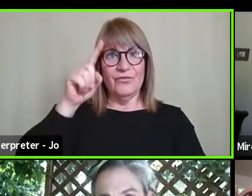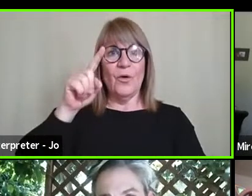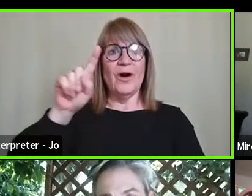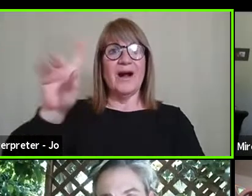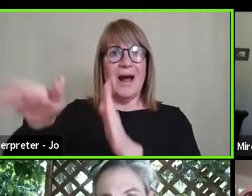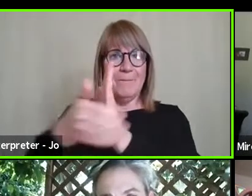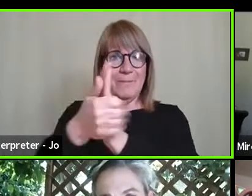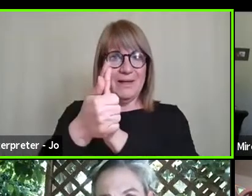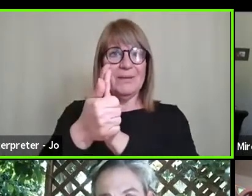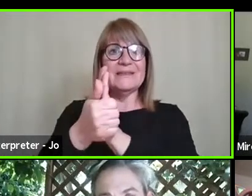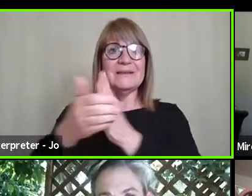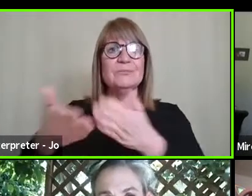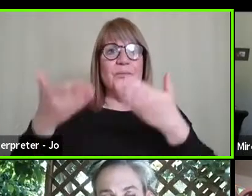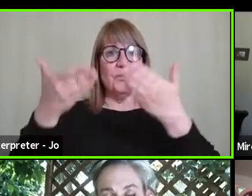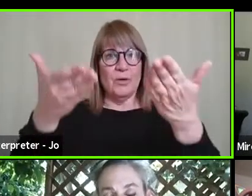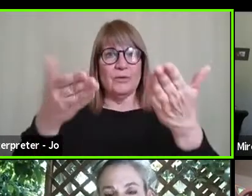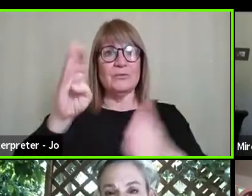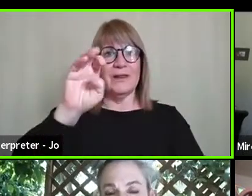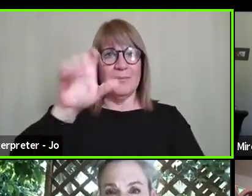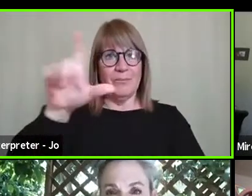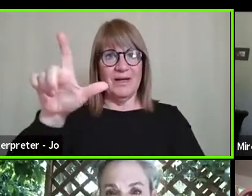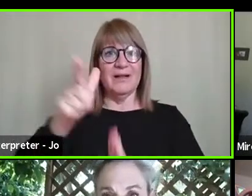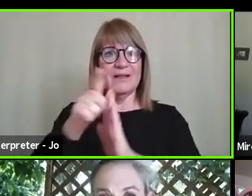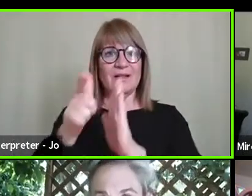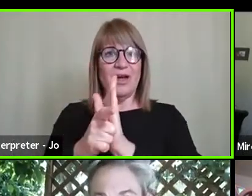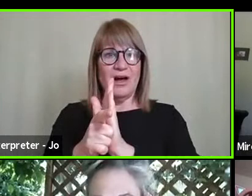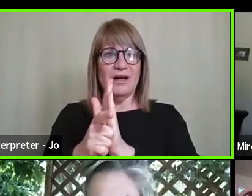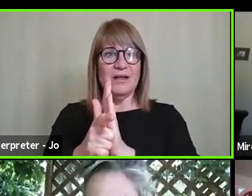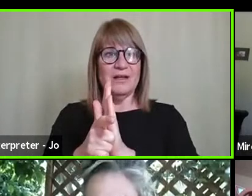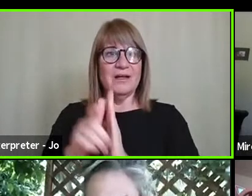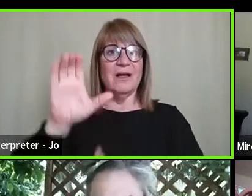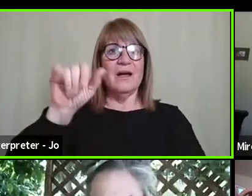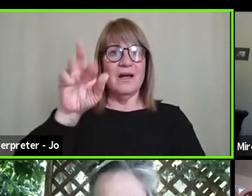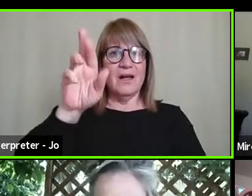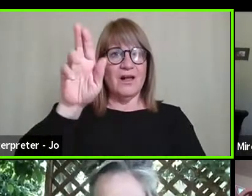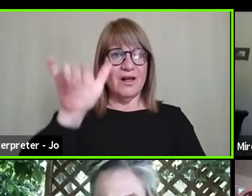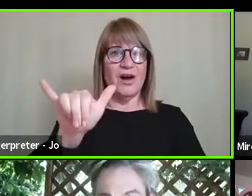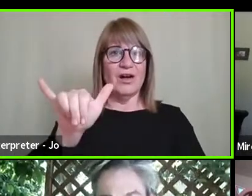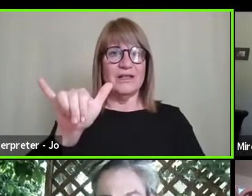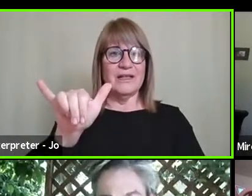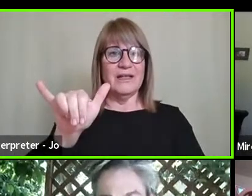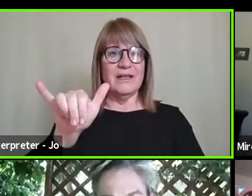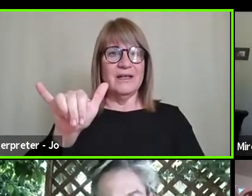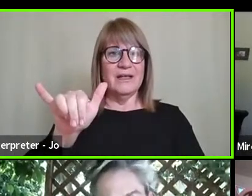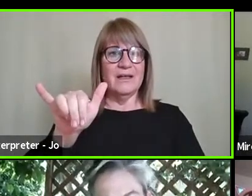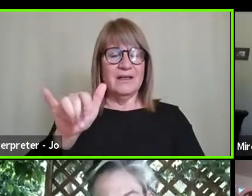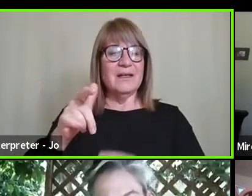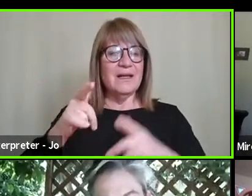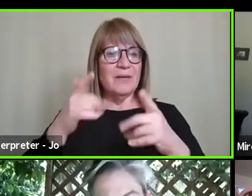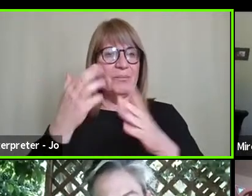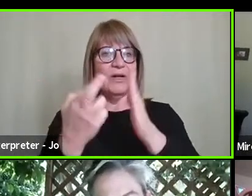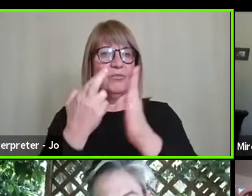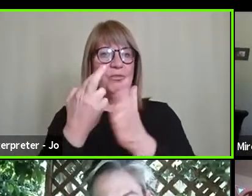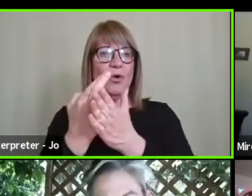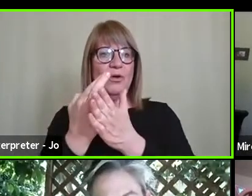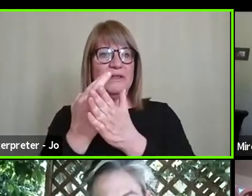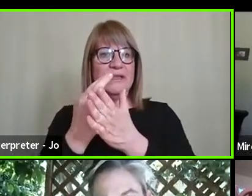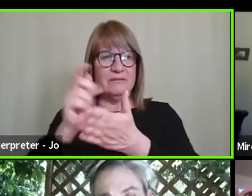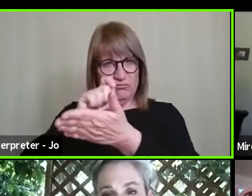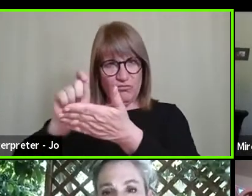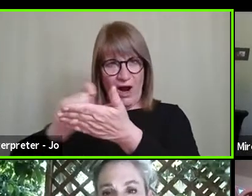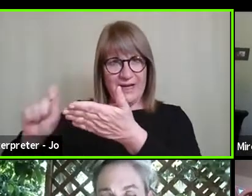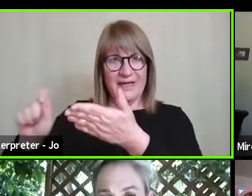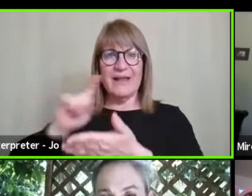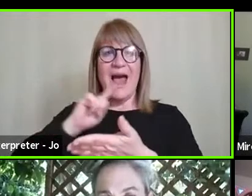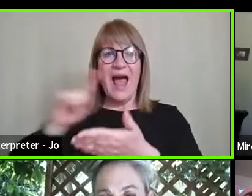are proposed with the bill and carly and cynthia haven't taken a huge role in the crafting of the of the actual language right and then